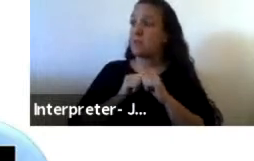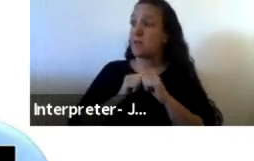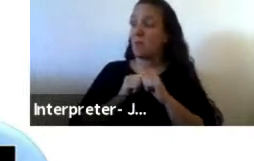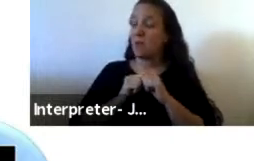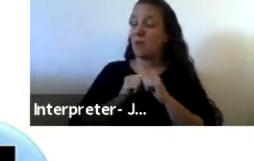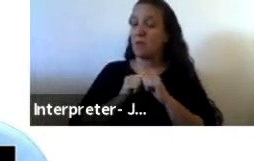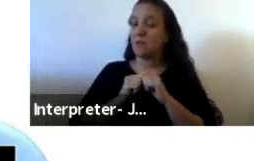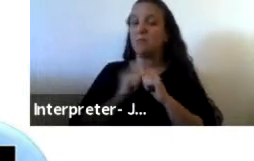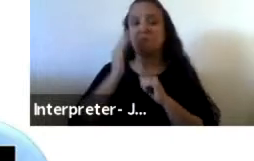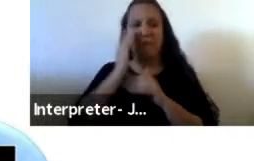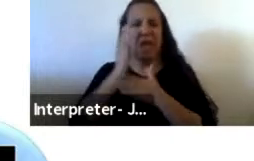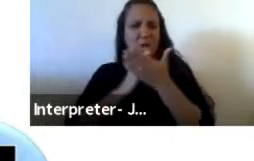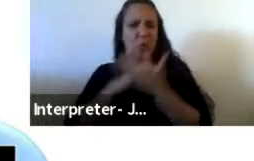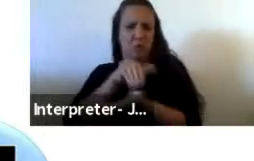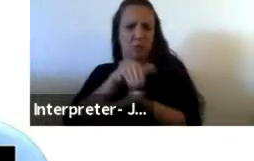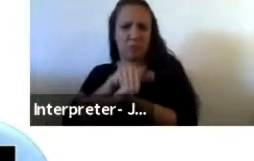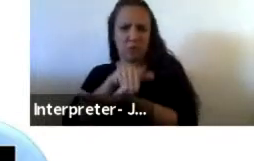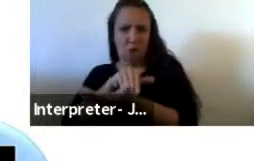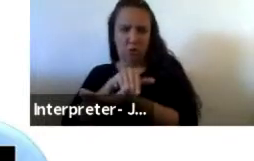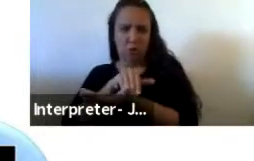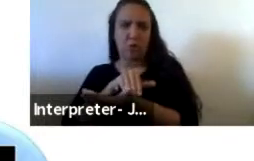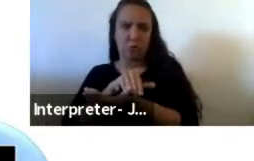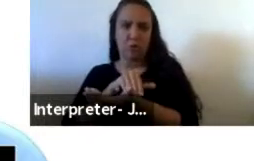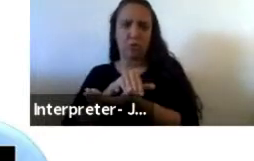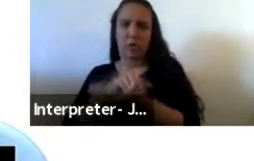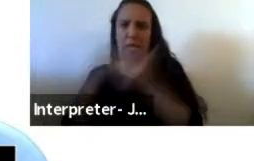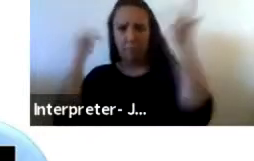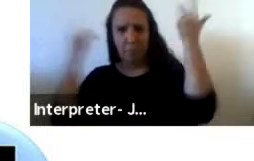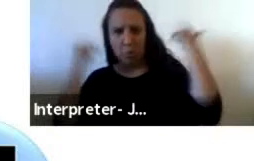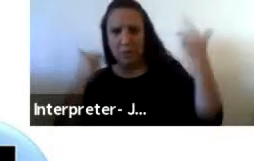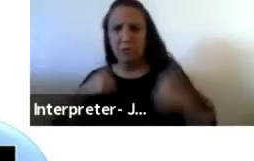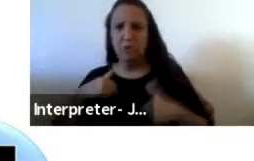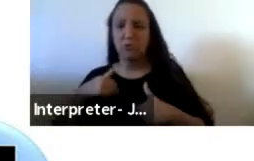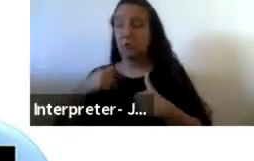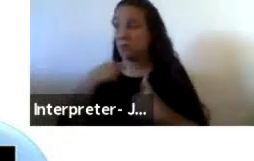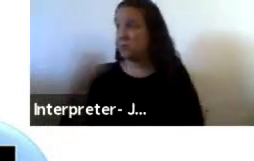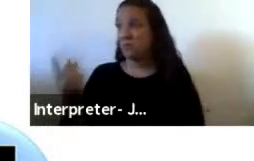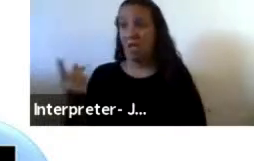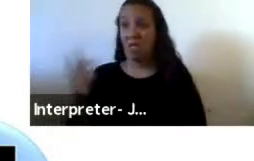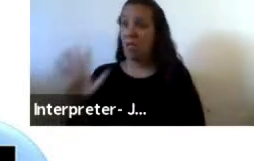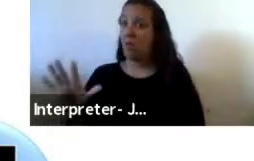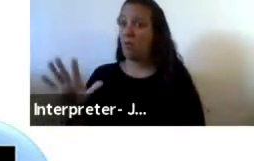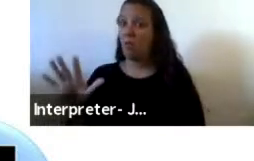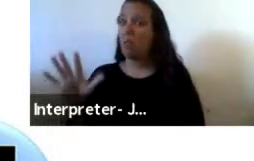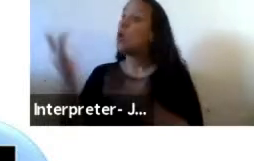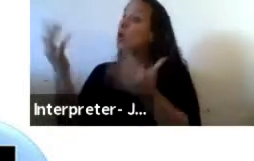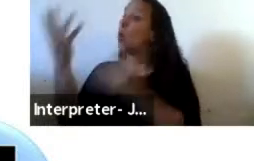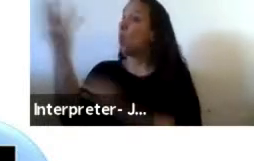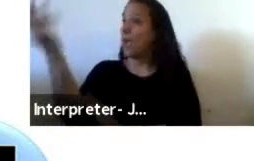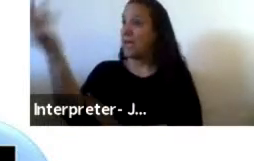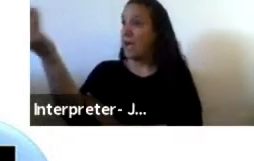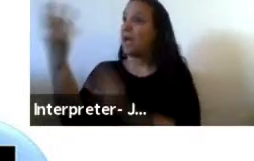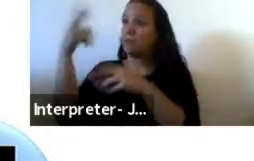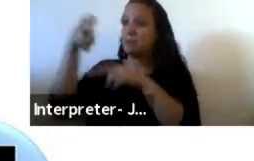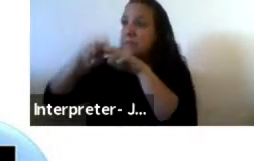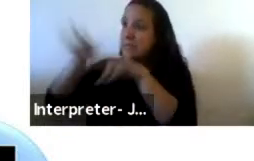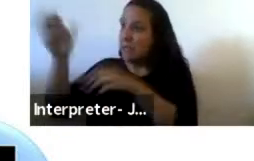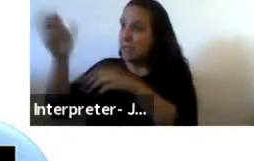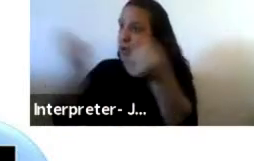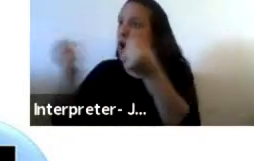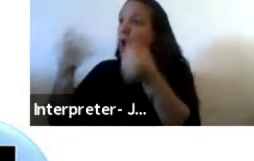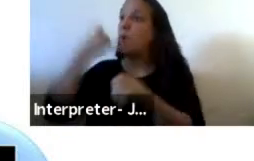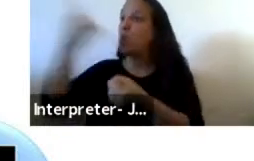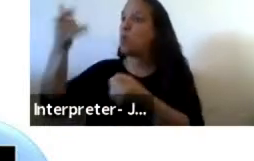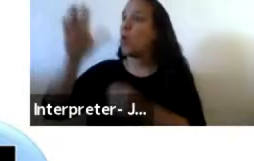some doctors and beauticians have been doing is that they tell their clients, hey, you know, wait outside in the car and we will call you when